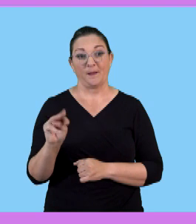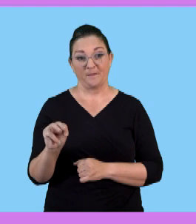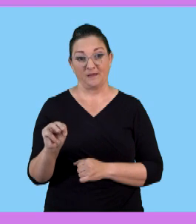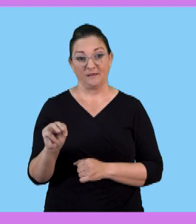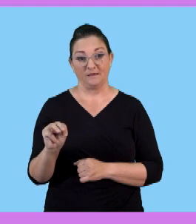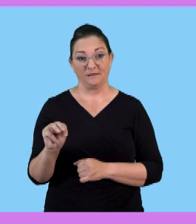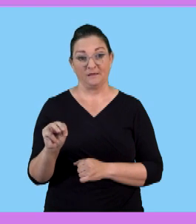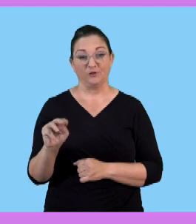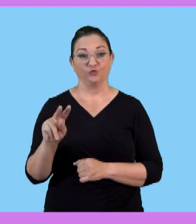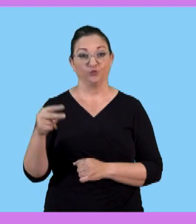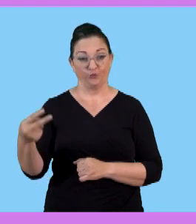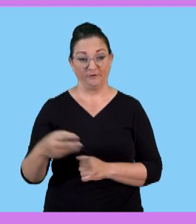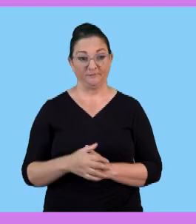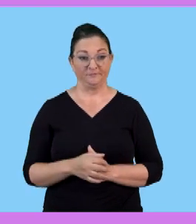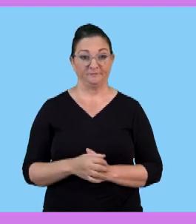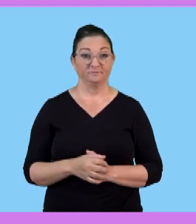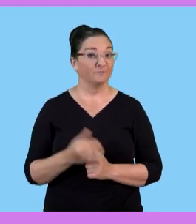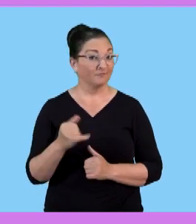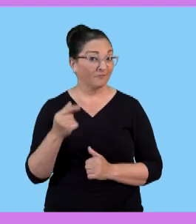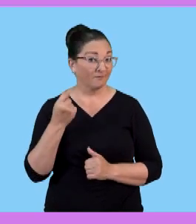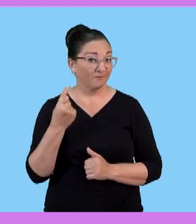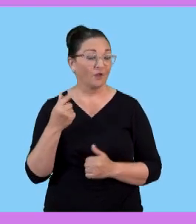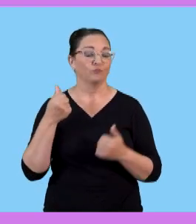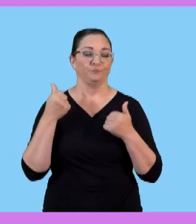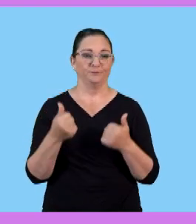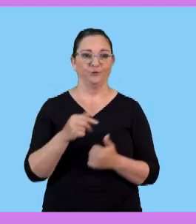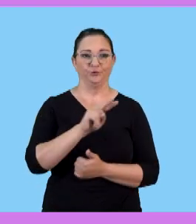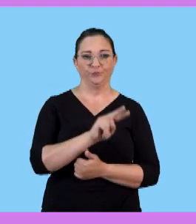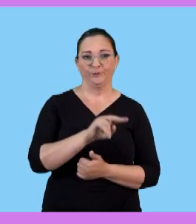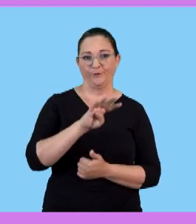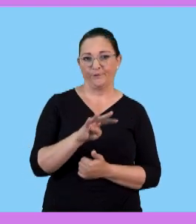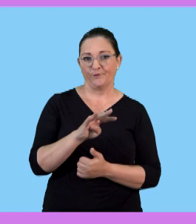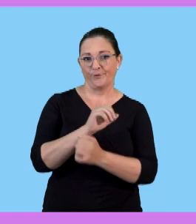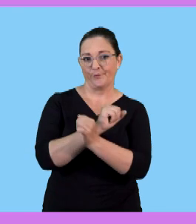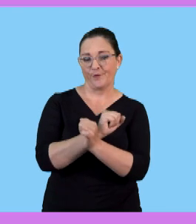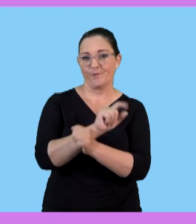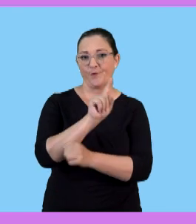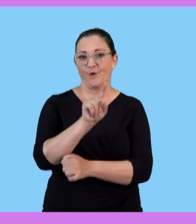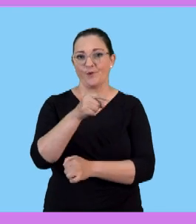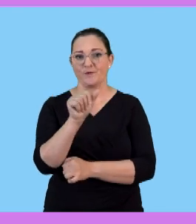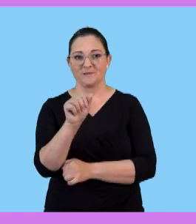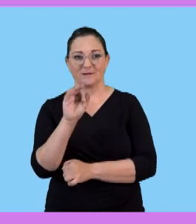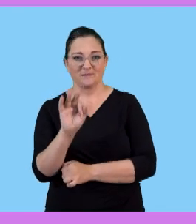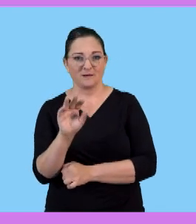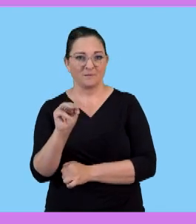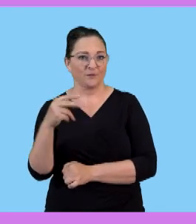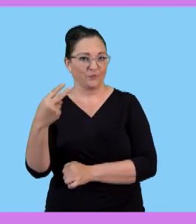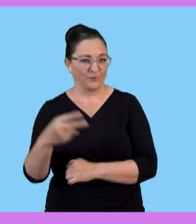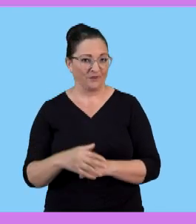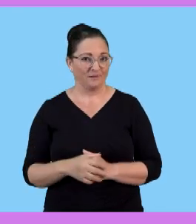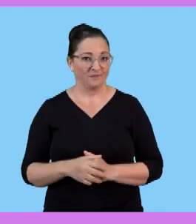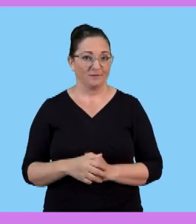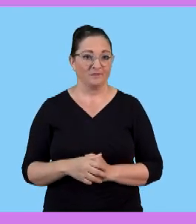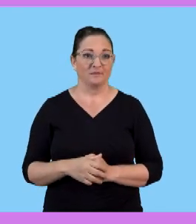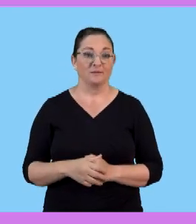1.63 meters squared. Guys, are you still with me? So 24 multiplied by 1.63